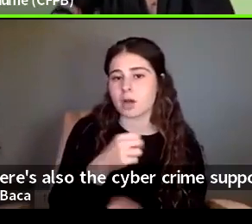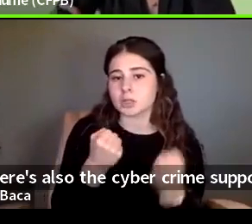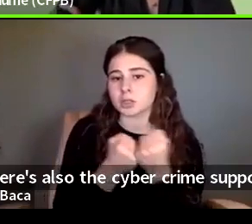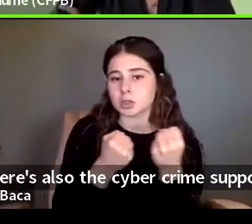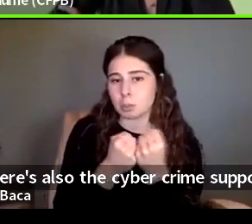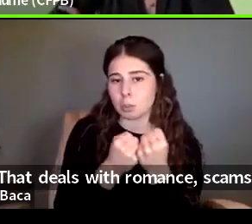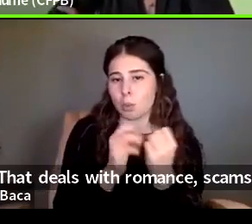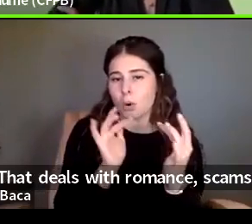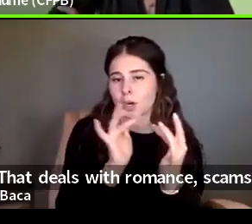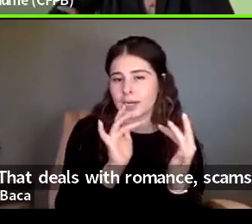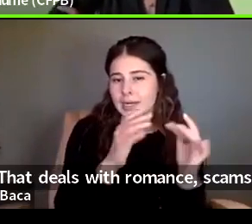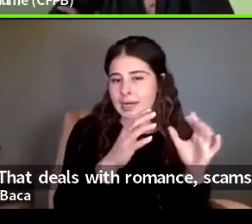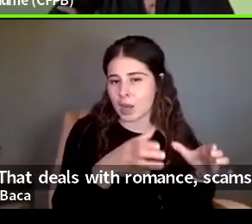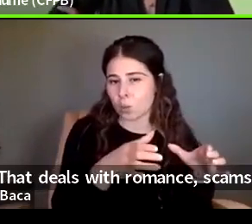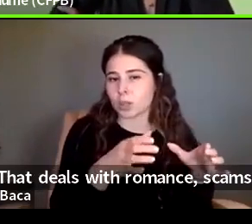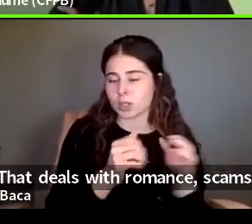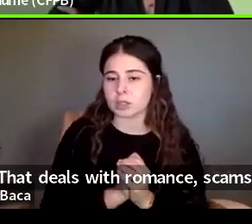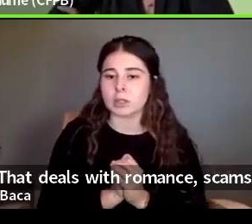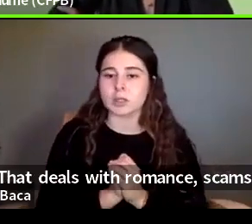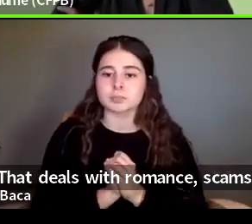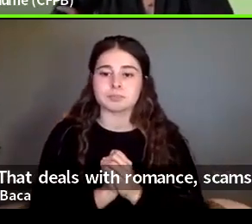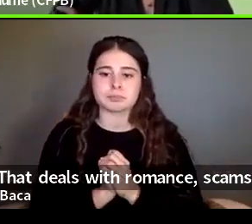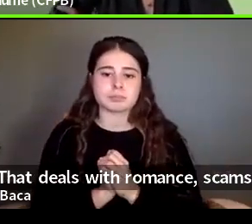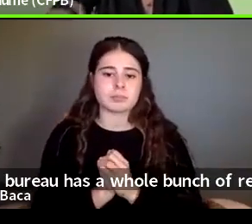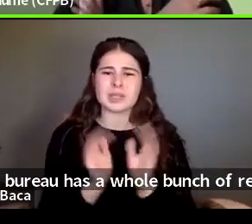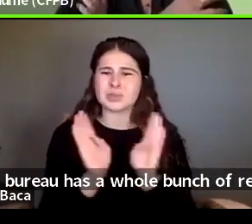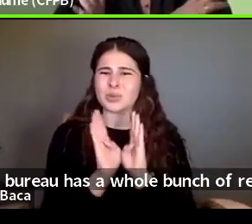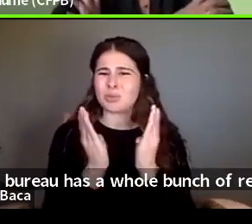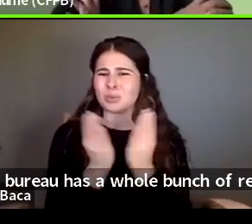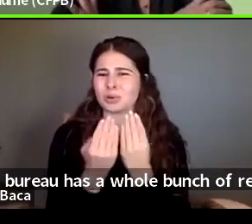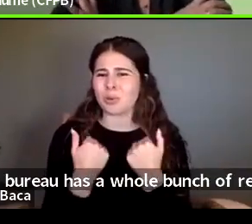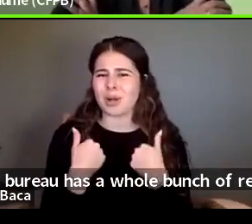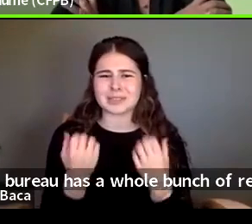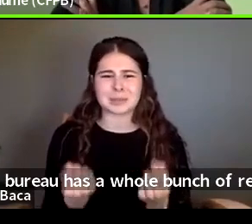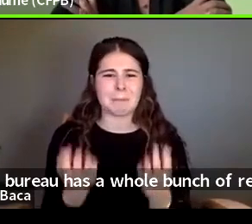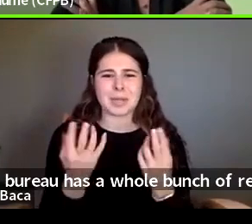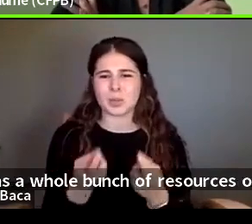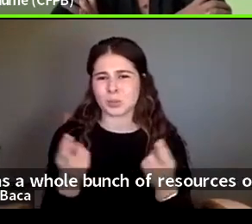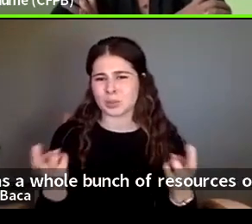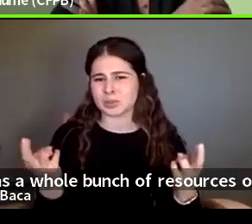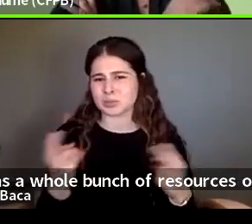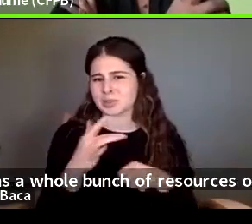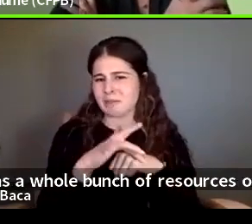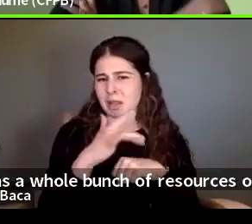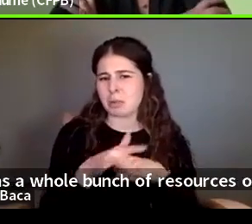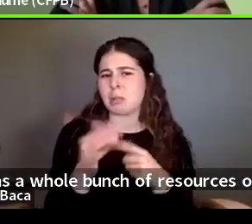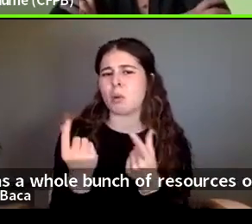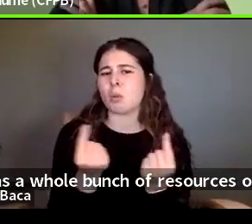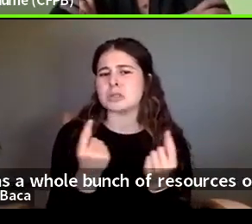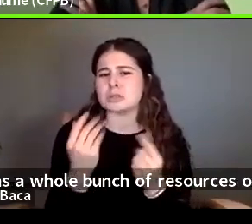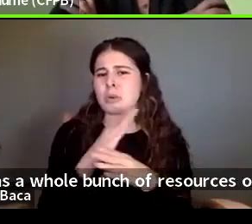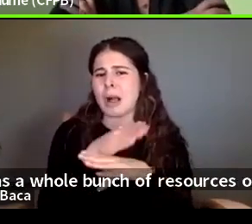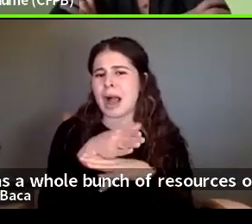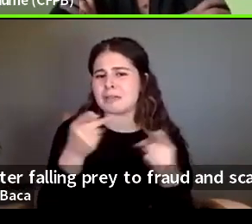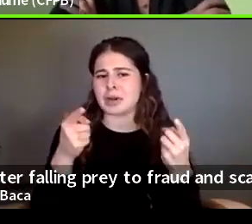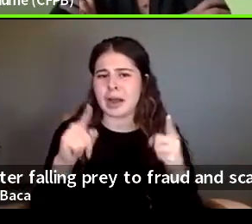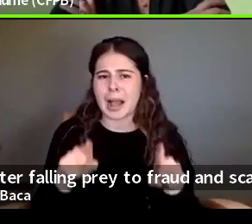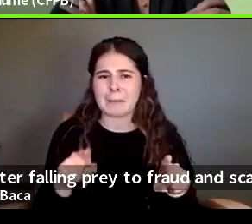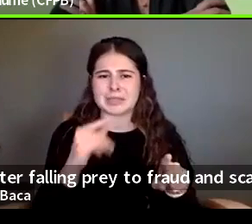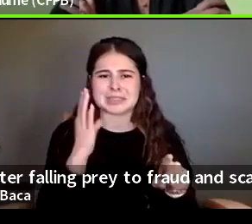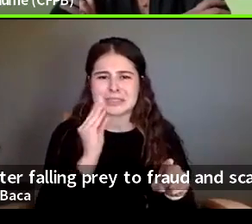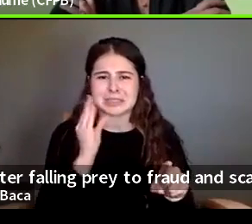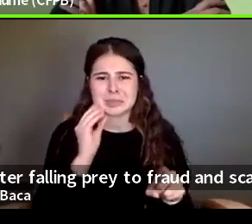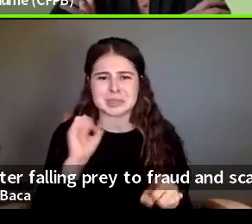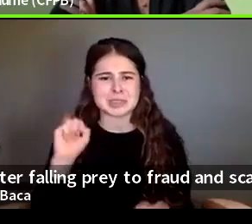And the Bureau has a whole bunch of resources on what to do after falling prey to fraud and scam, and so does the